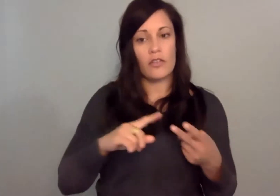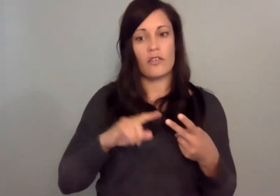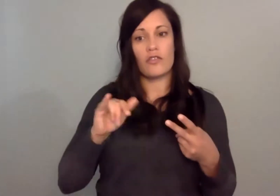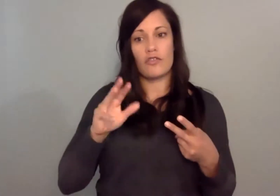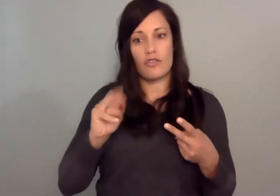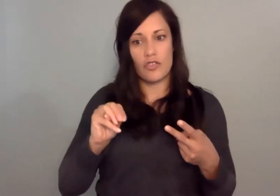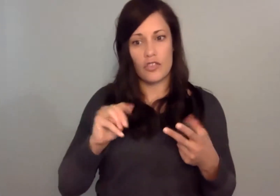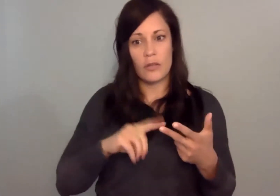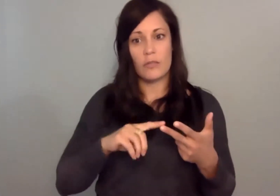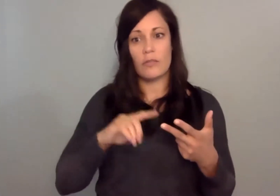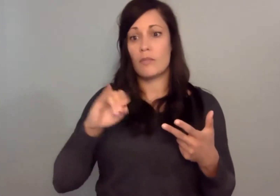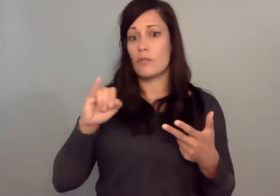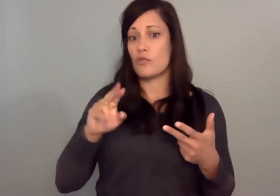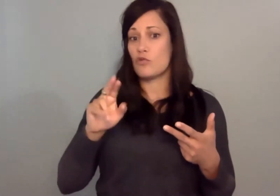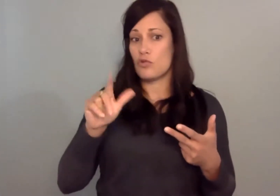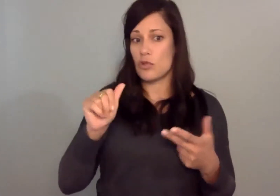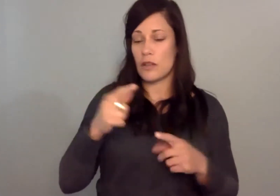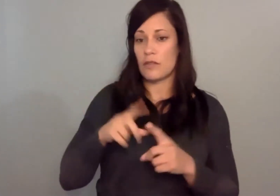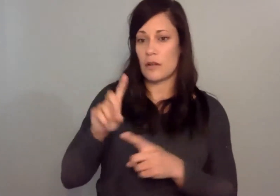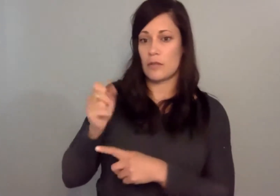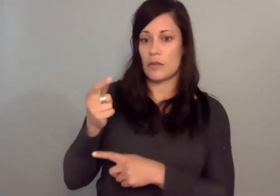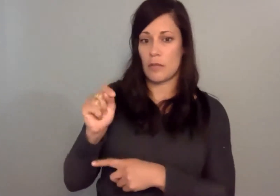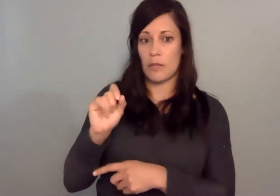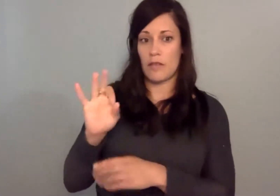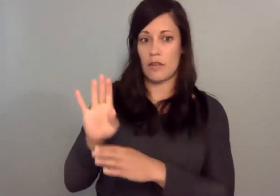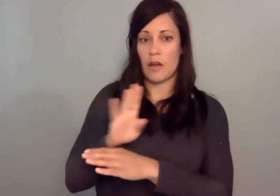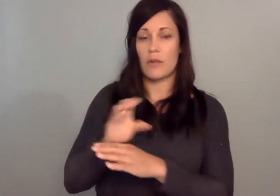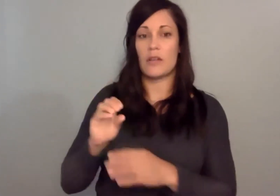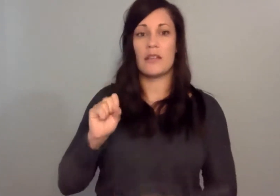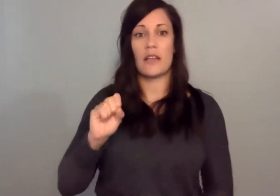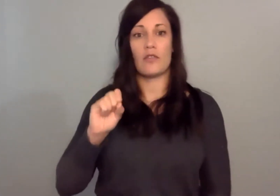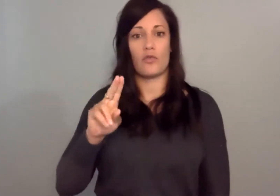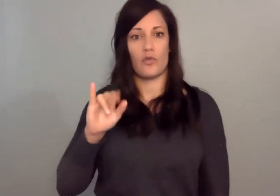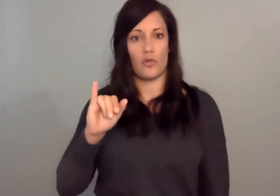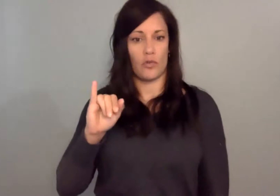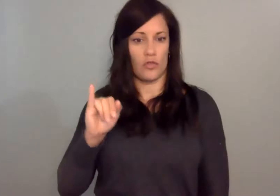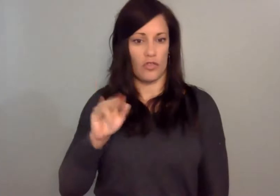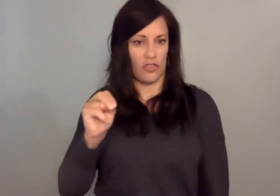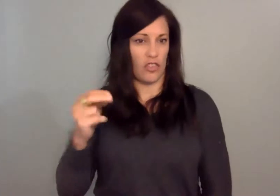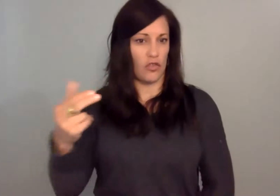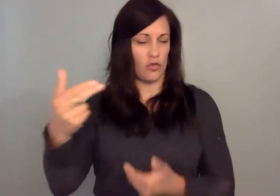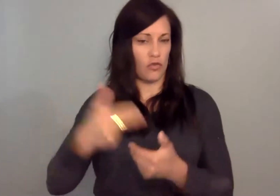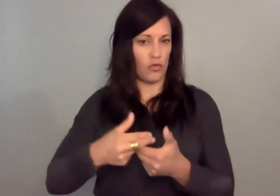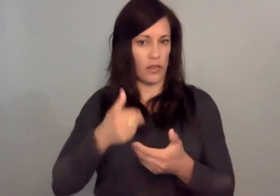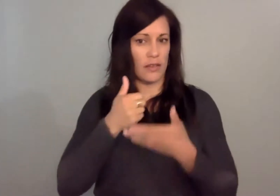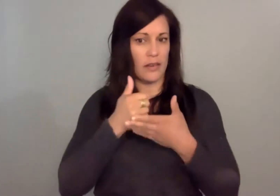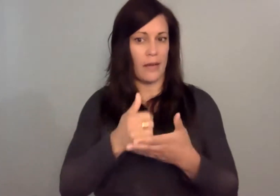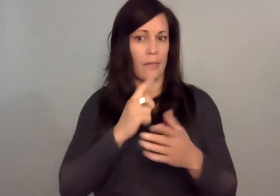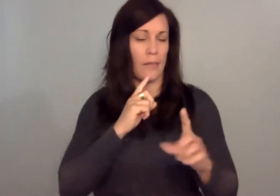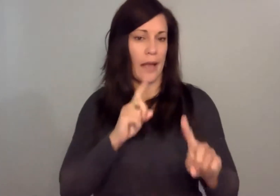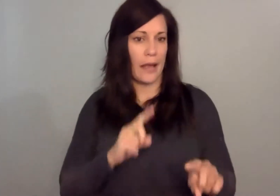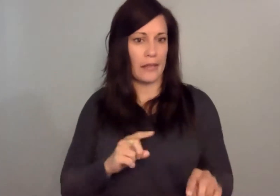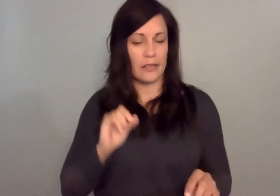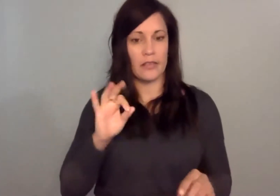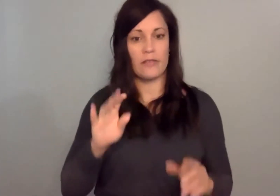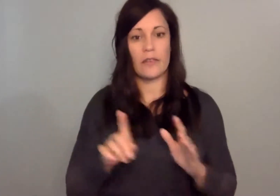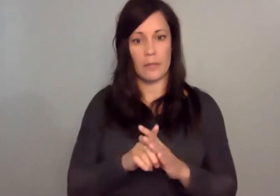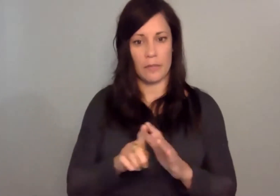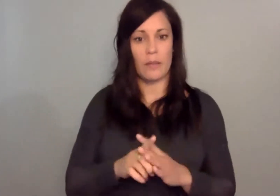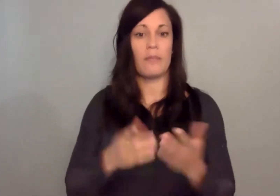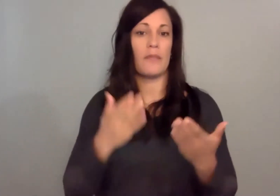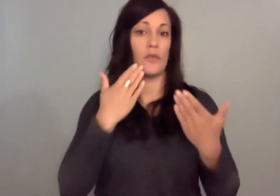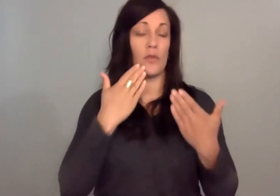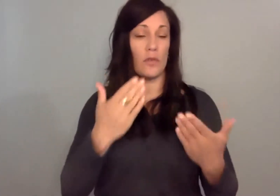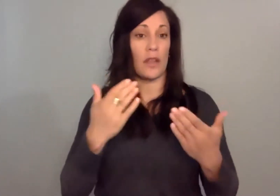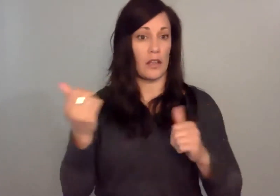Julia Turlichamp from the Department of Commerce, and Sujin to join me back on the screen to help field questions that have come up. And thank you